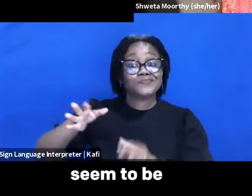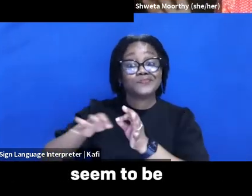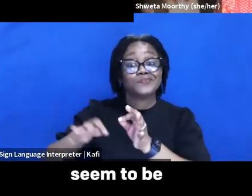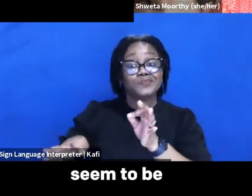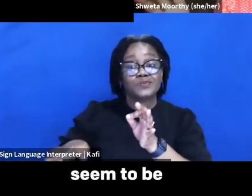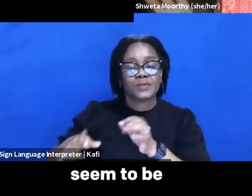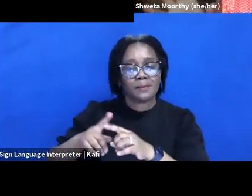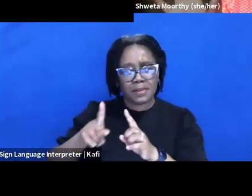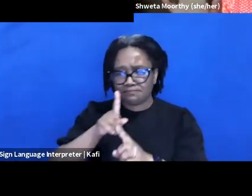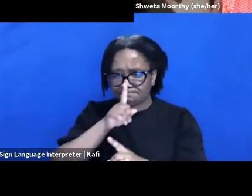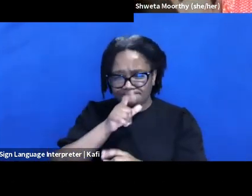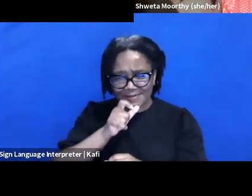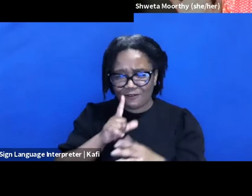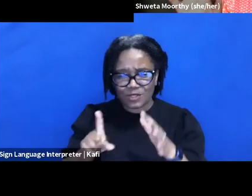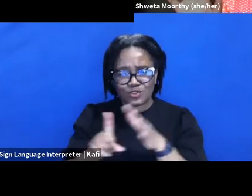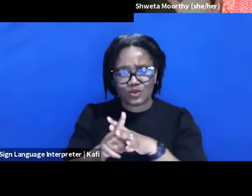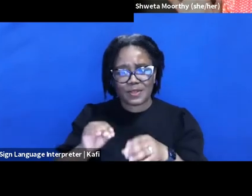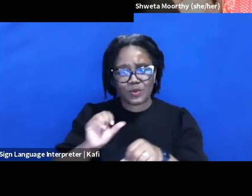does seem to be,